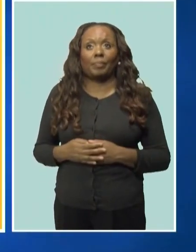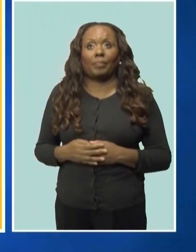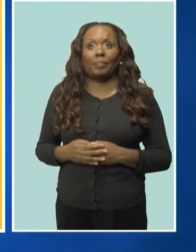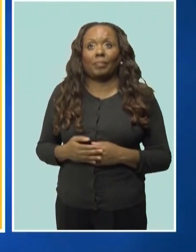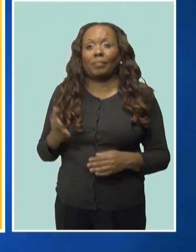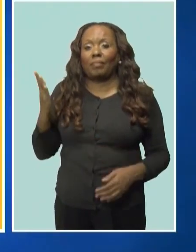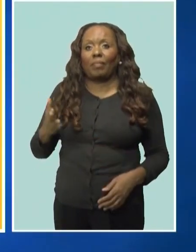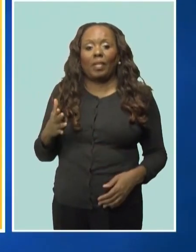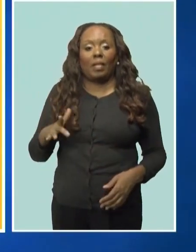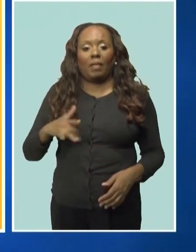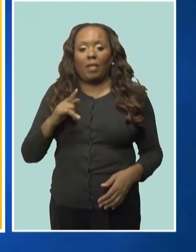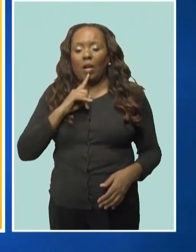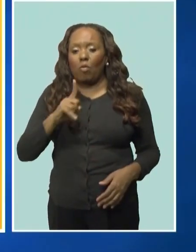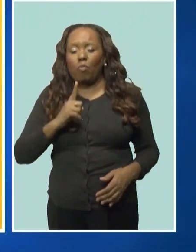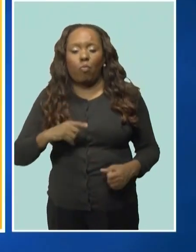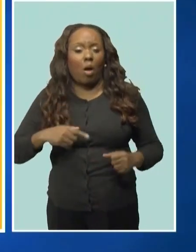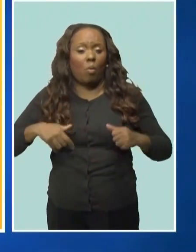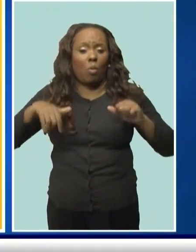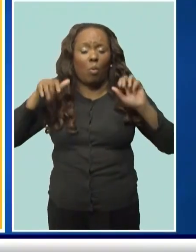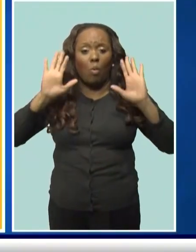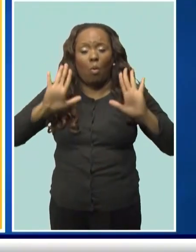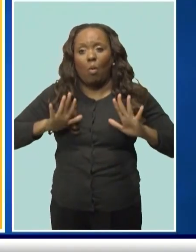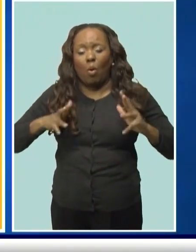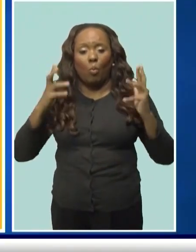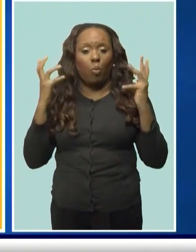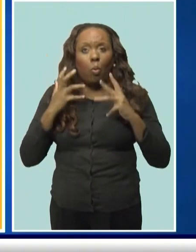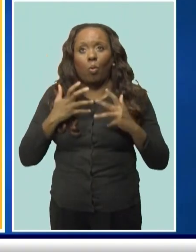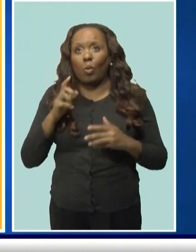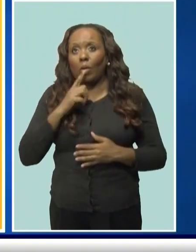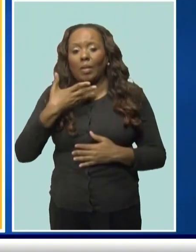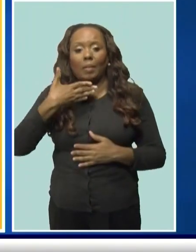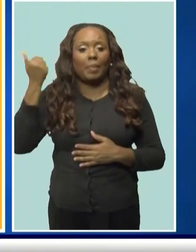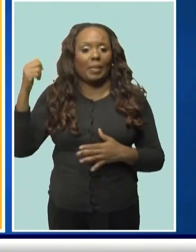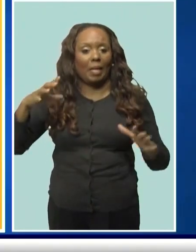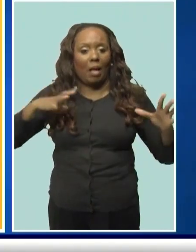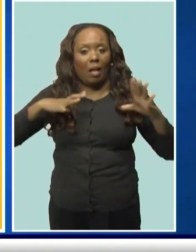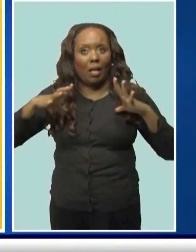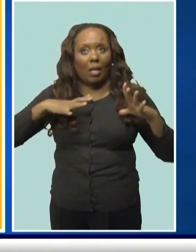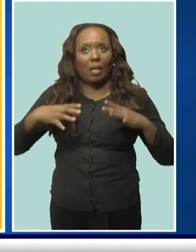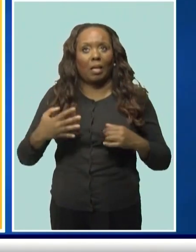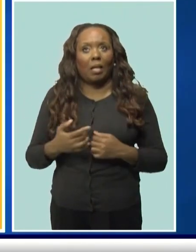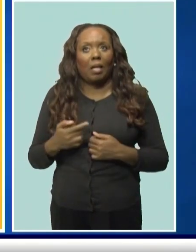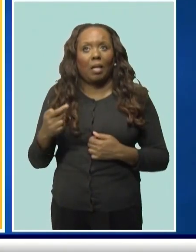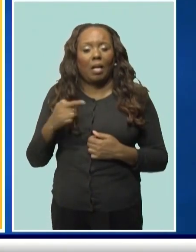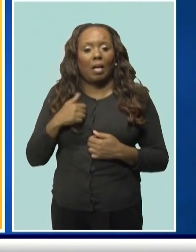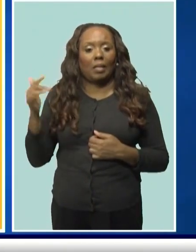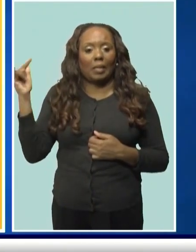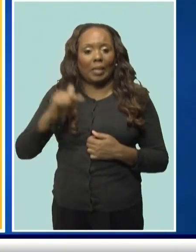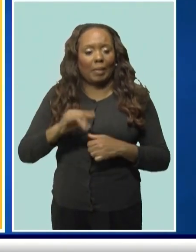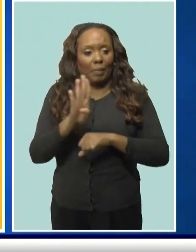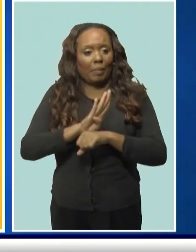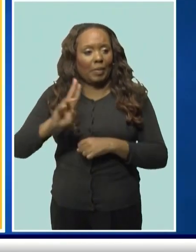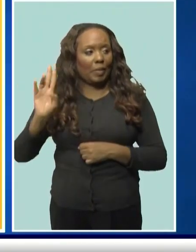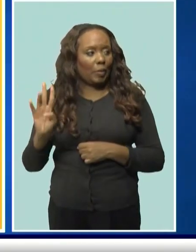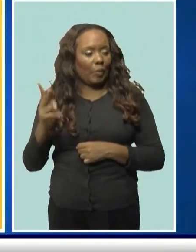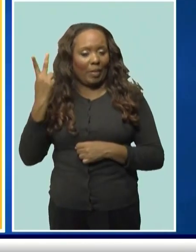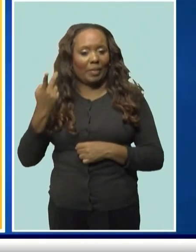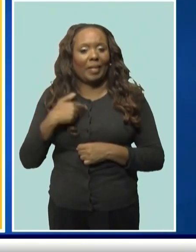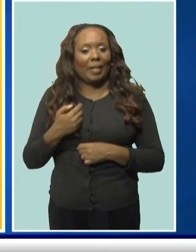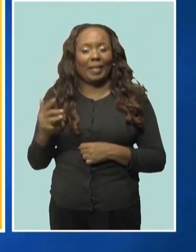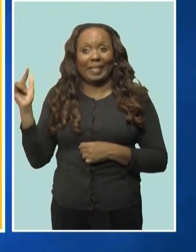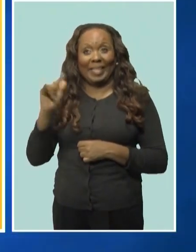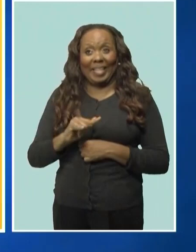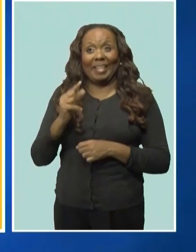absolutely ecstatic, over the moon. Couldn't have a better holiday. Been to Barbados twice before. Was here last year,